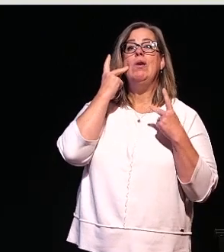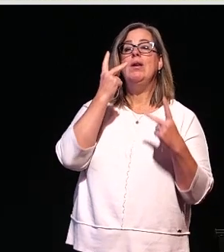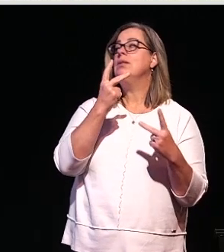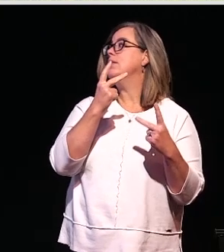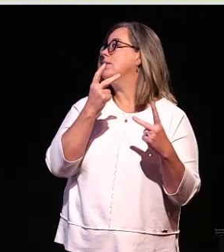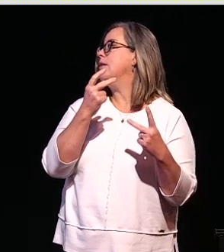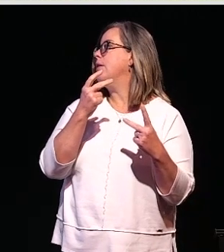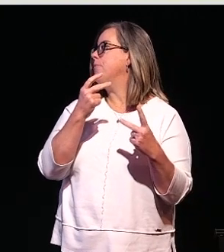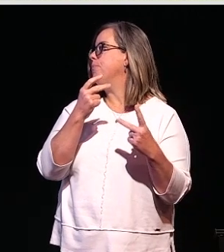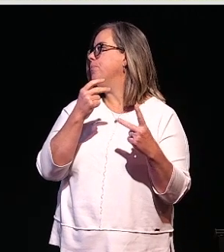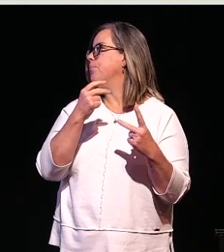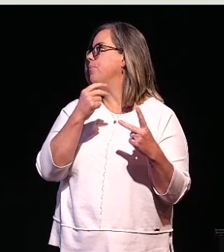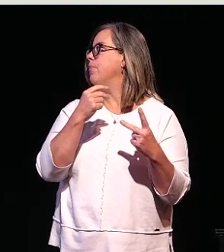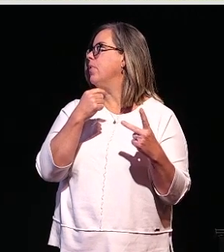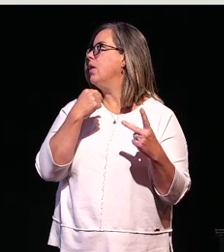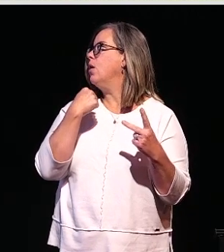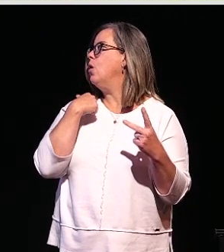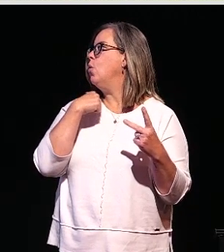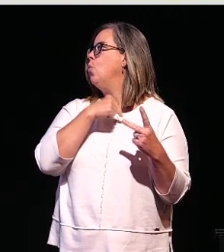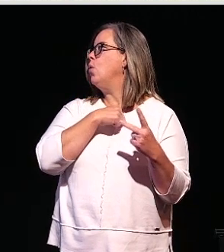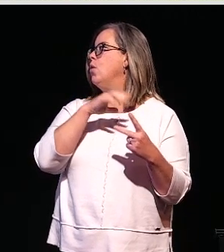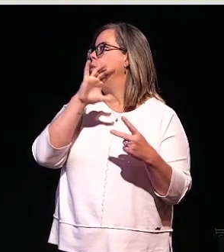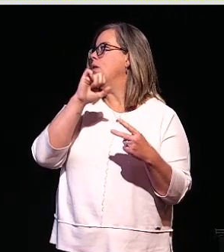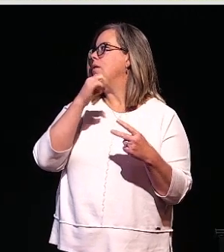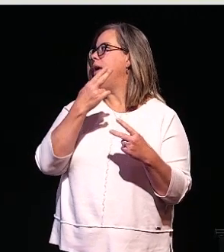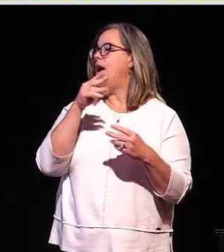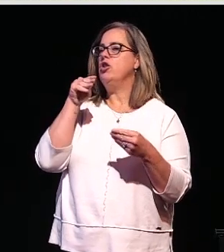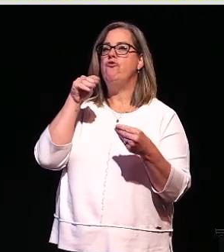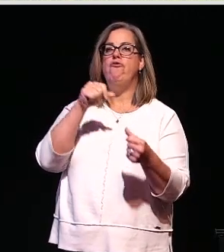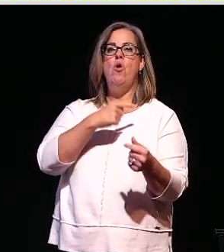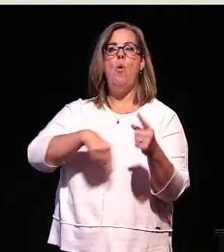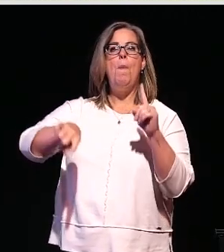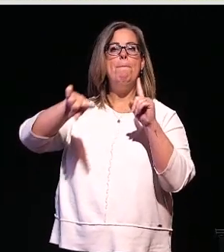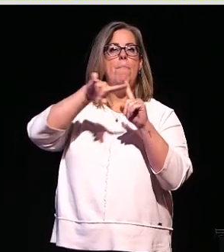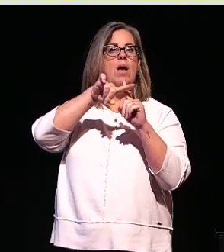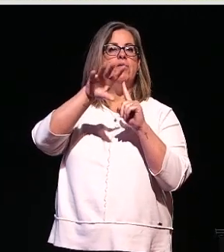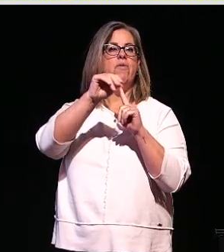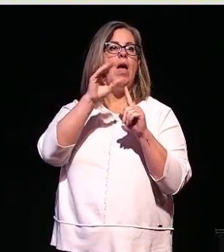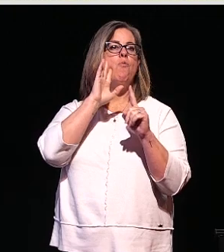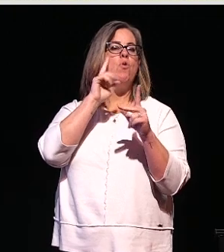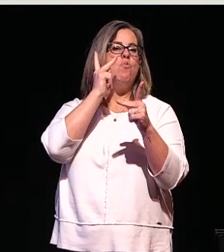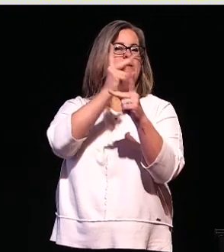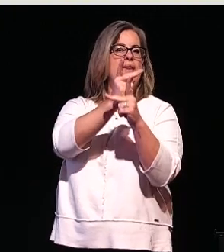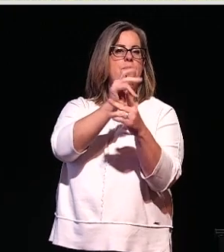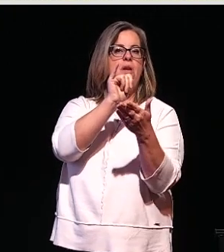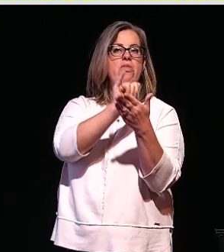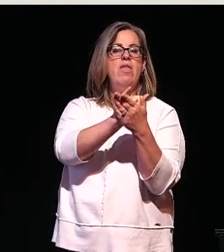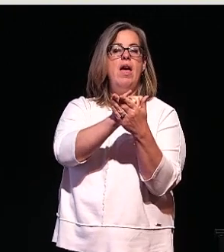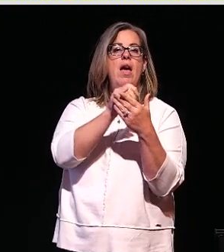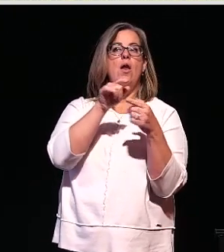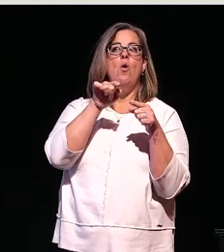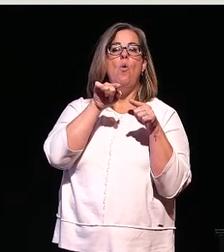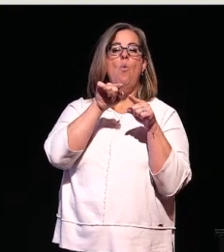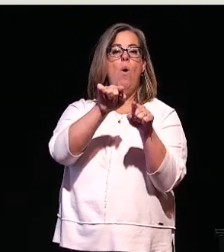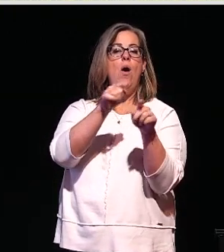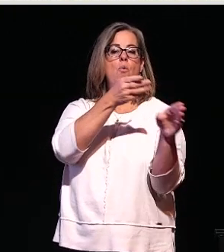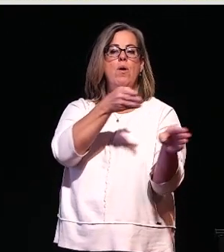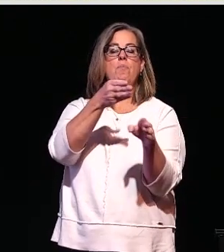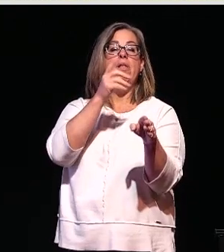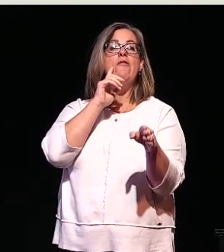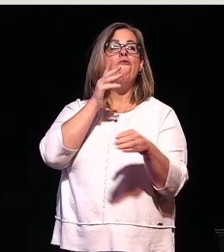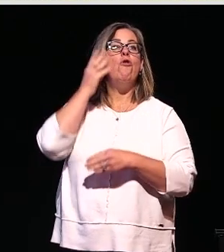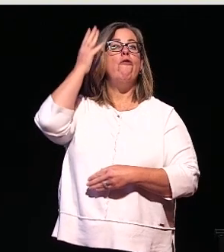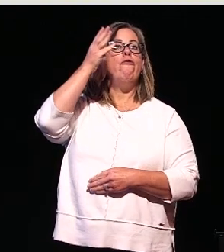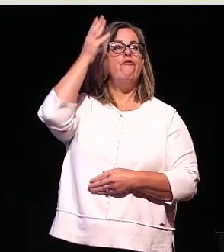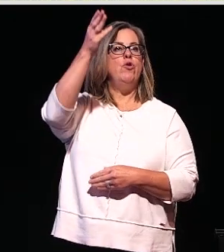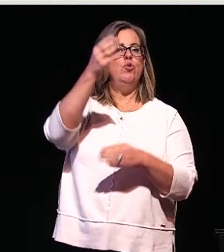in 2022. We're cash flow positive, and we'll maintain this thrifty mindset even as we plan for future raises to fuel